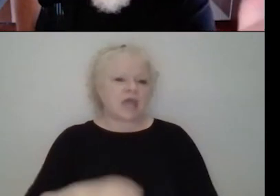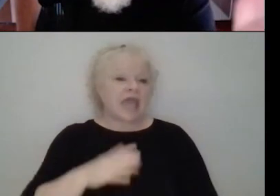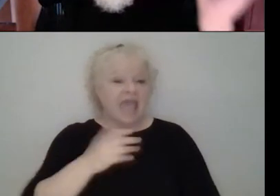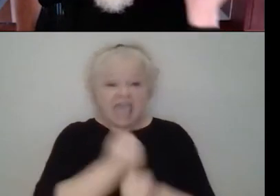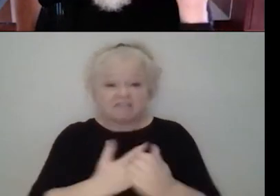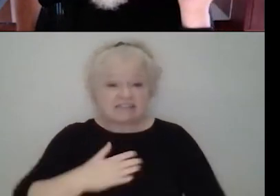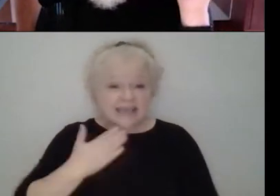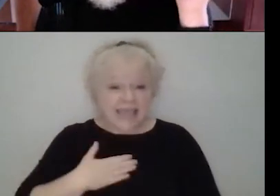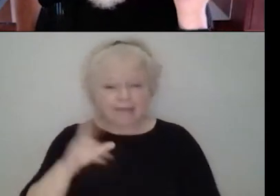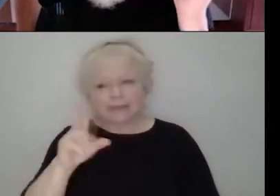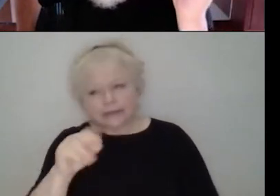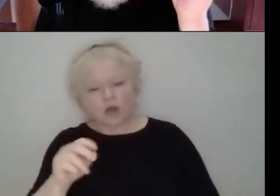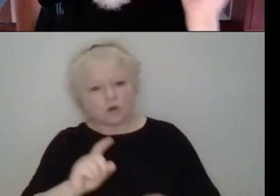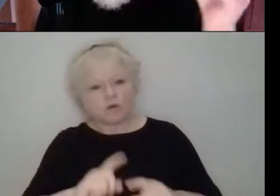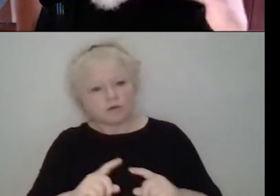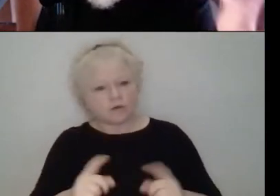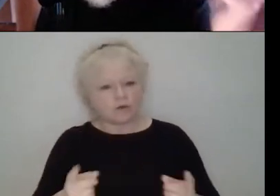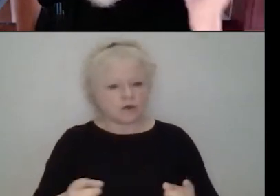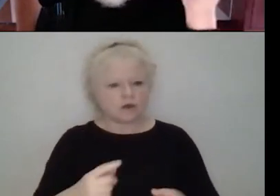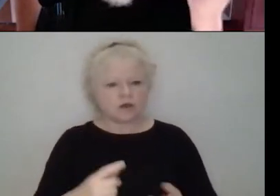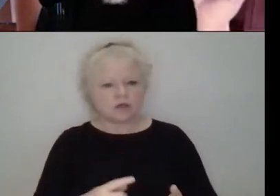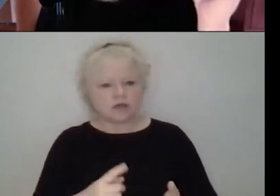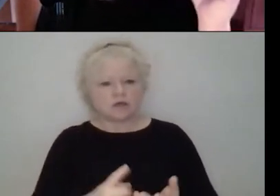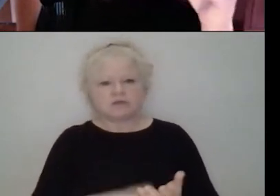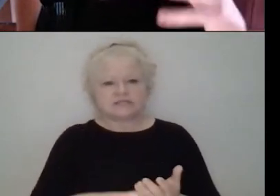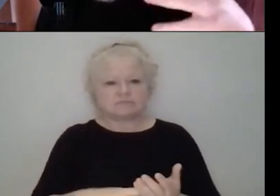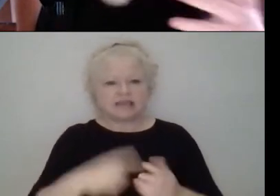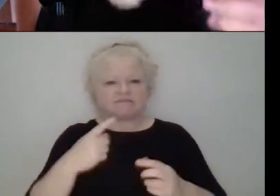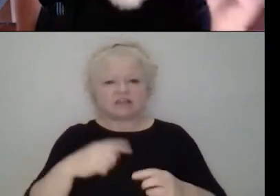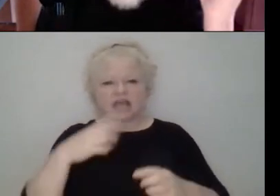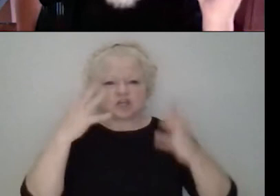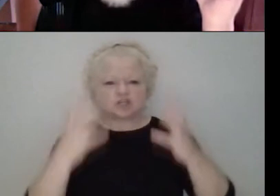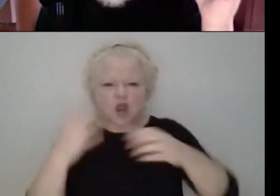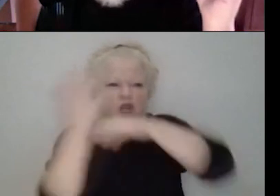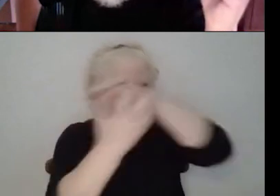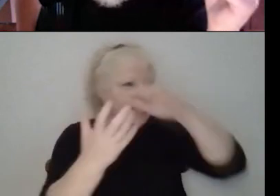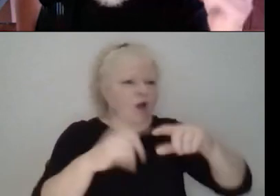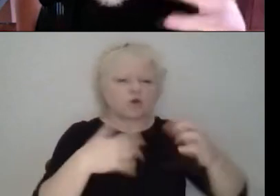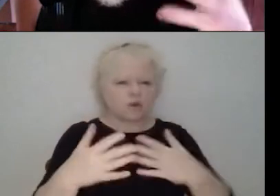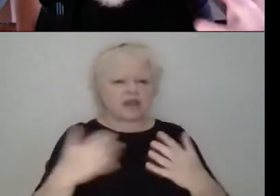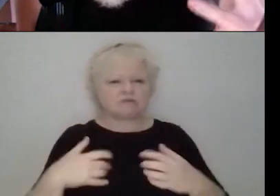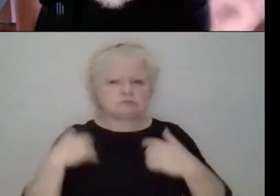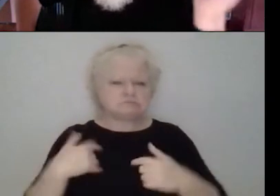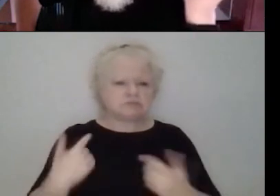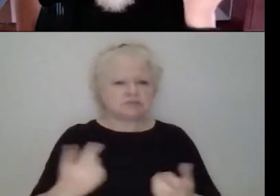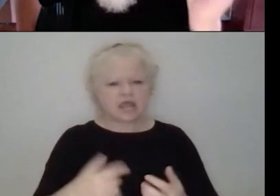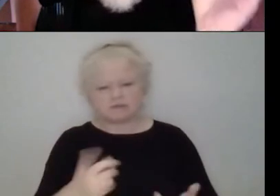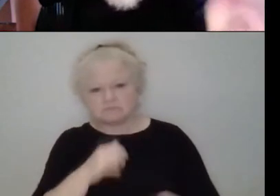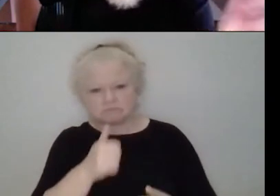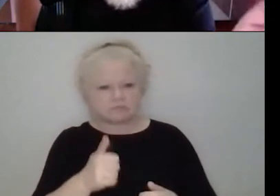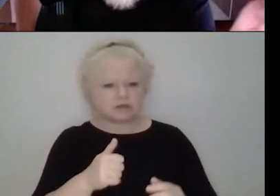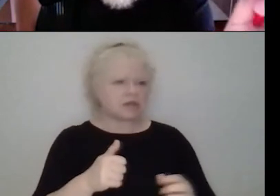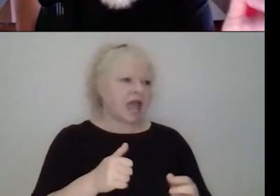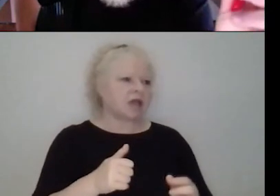has a dark, not a dark side, but complications, and it's not as